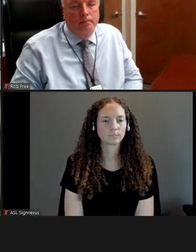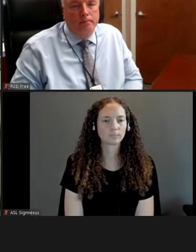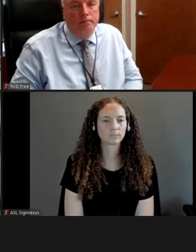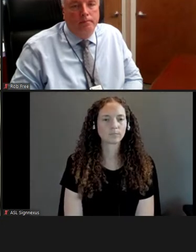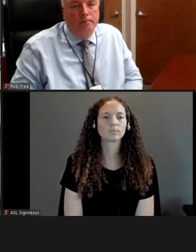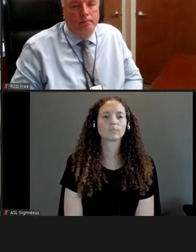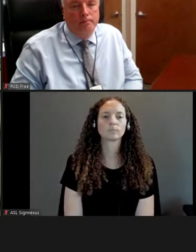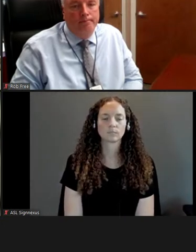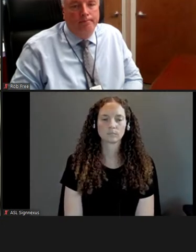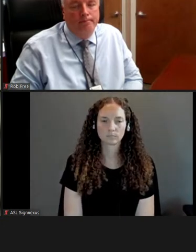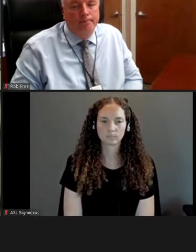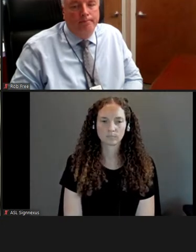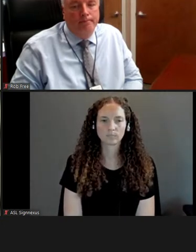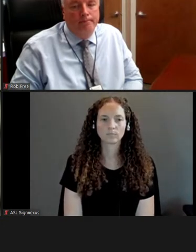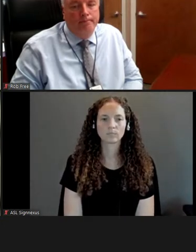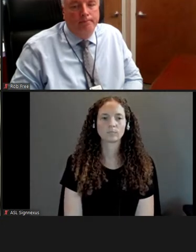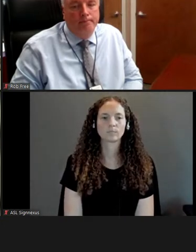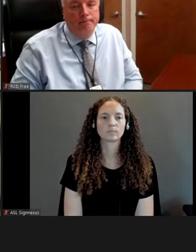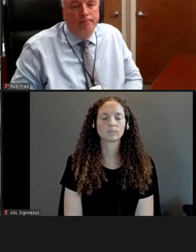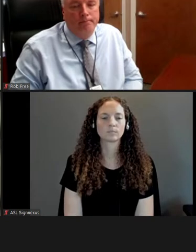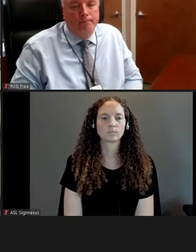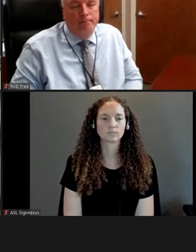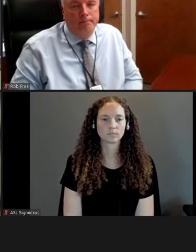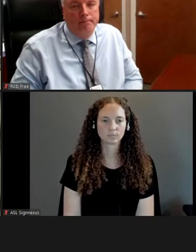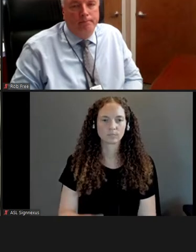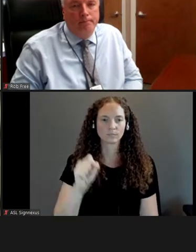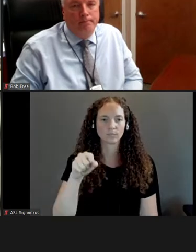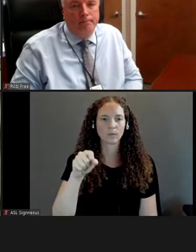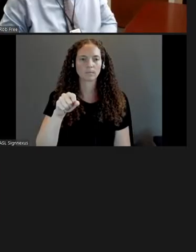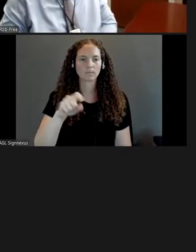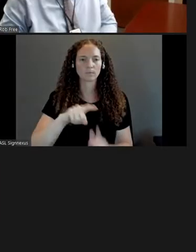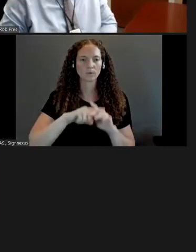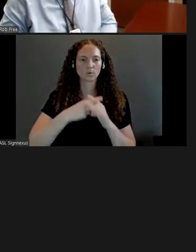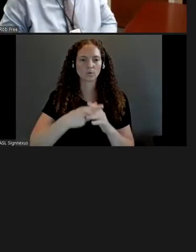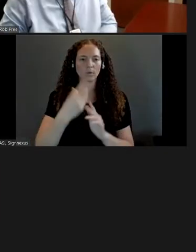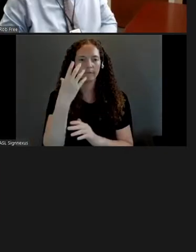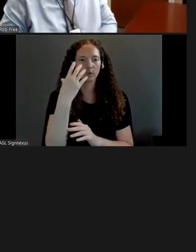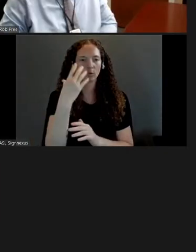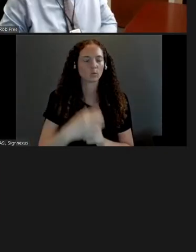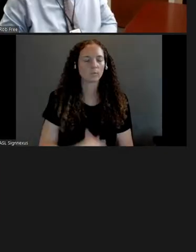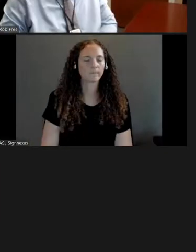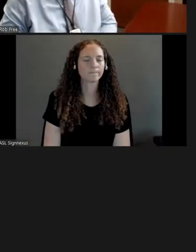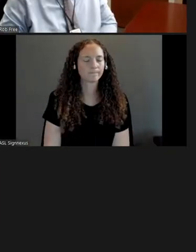There. Start the video. Sorry. Now.